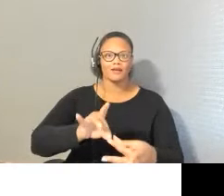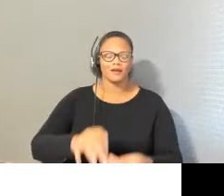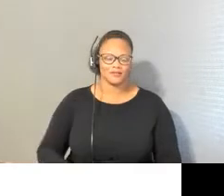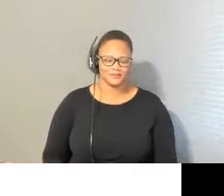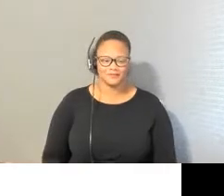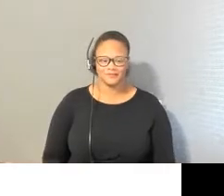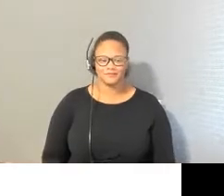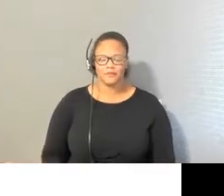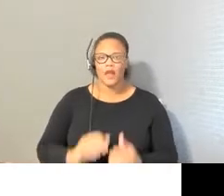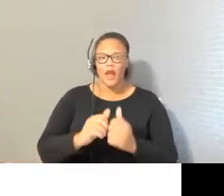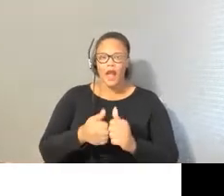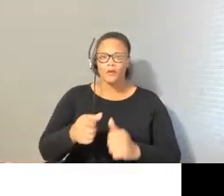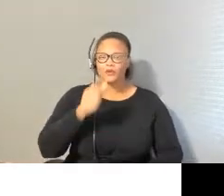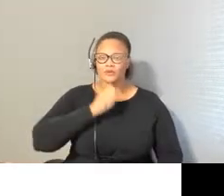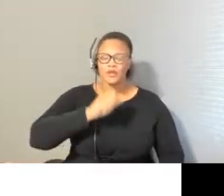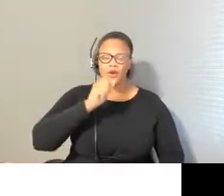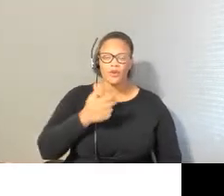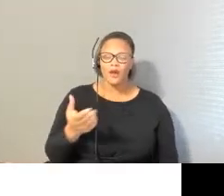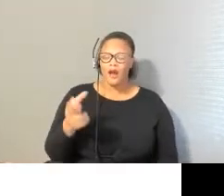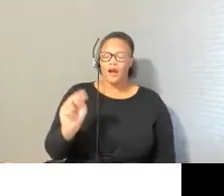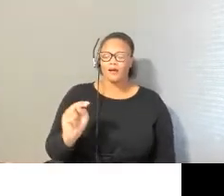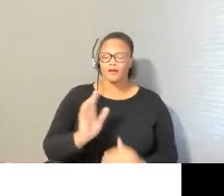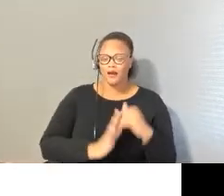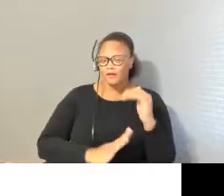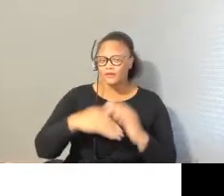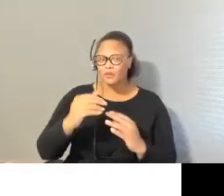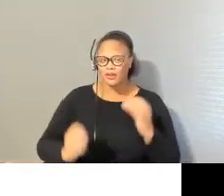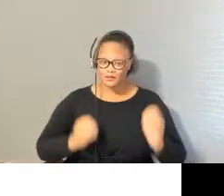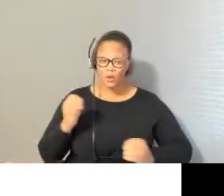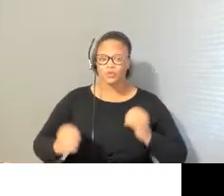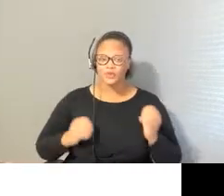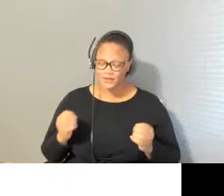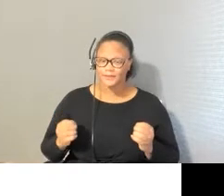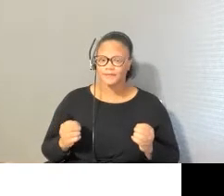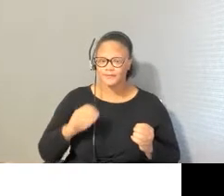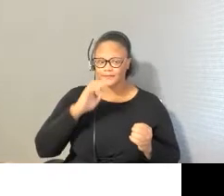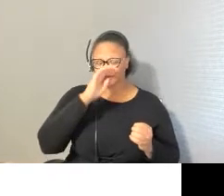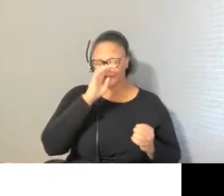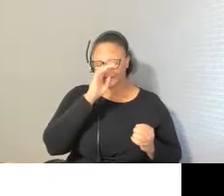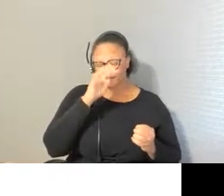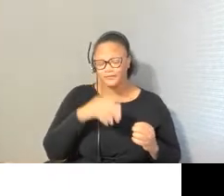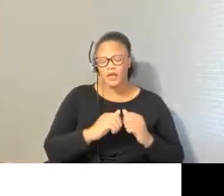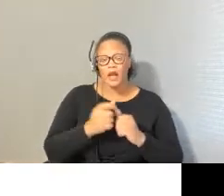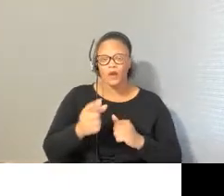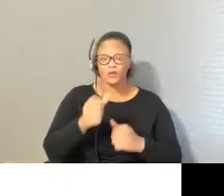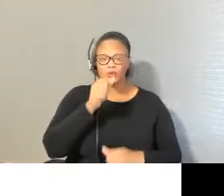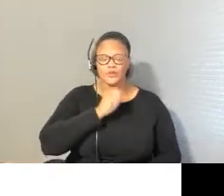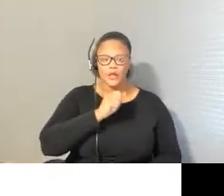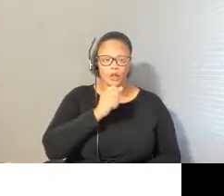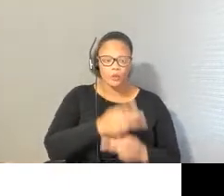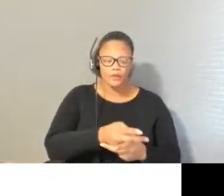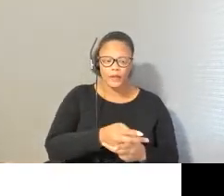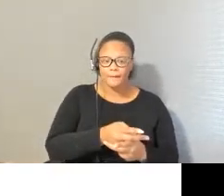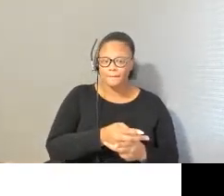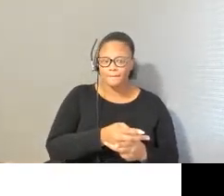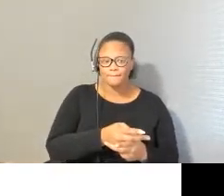you sit and deal with uncomfortable emotions? However way you deal with them, just